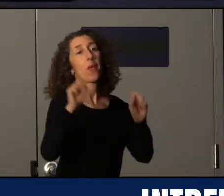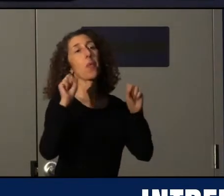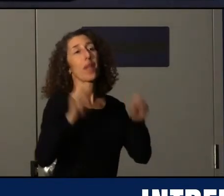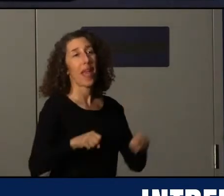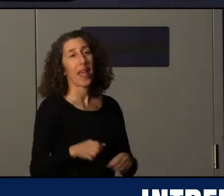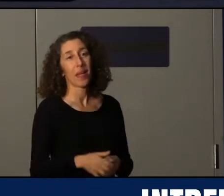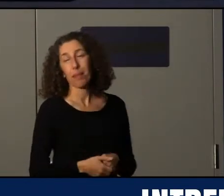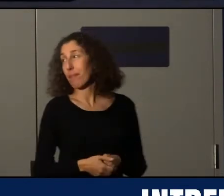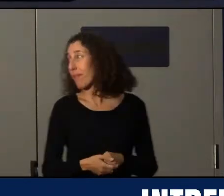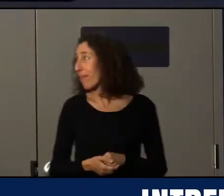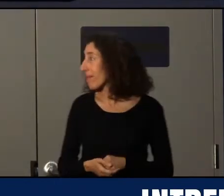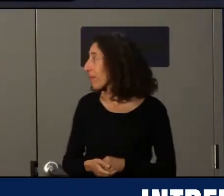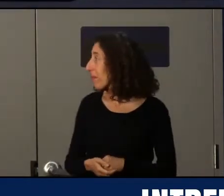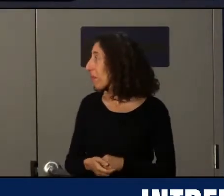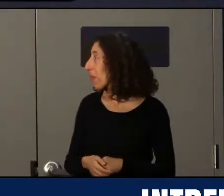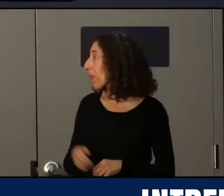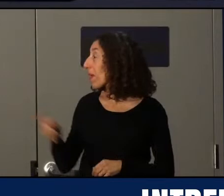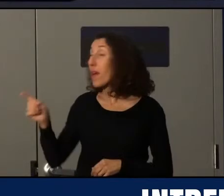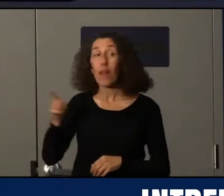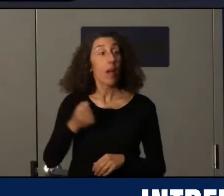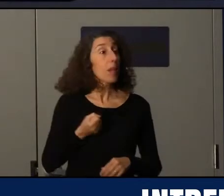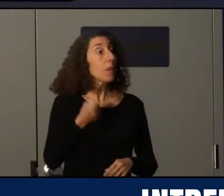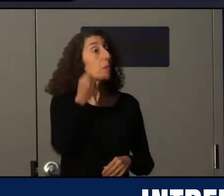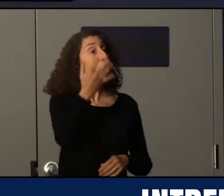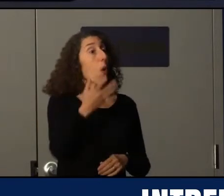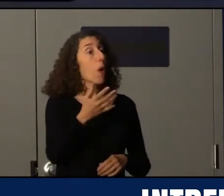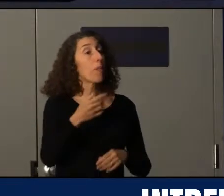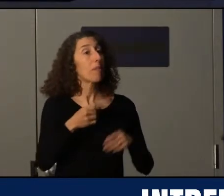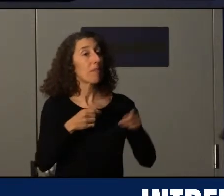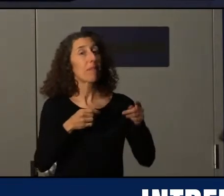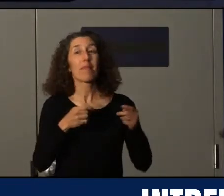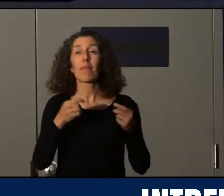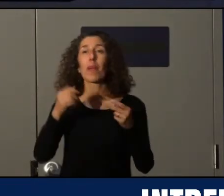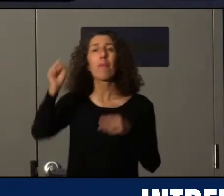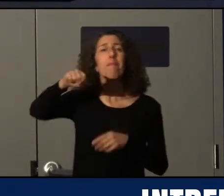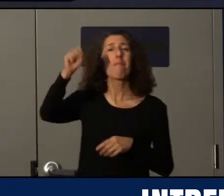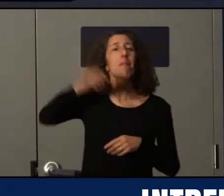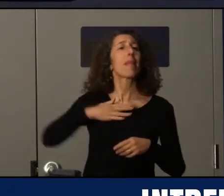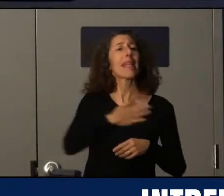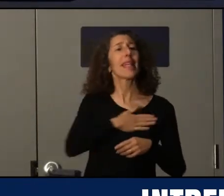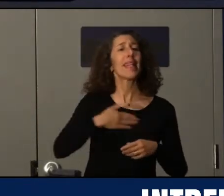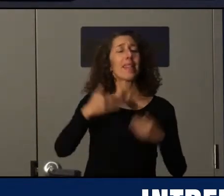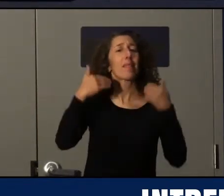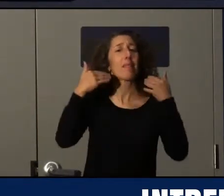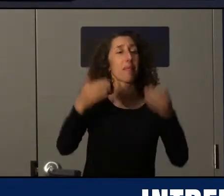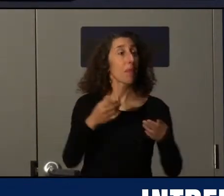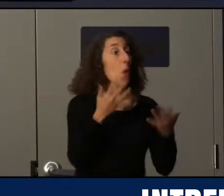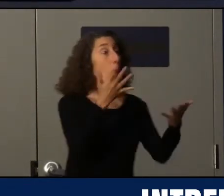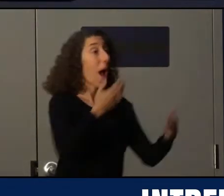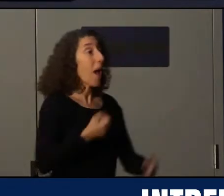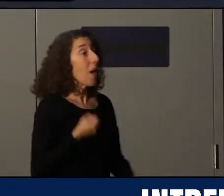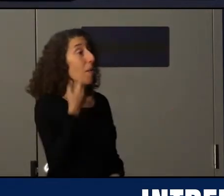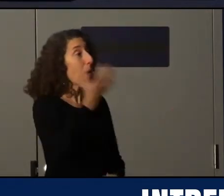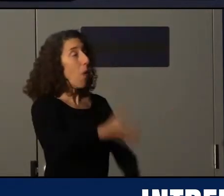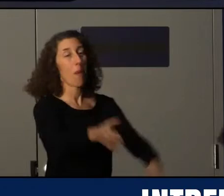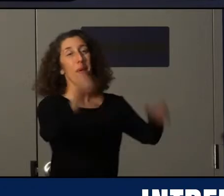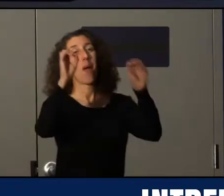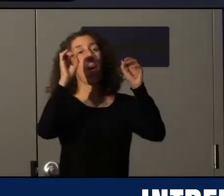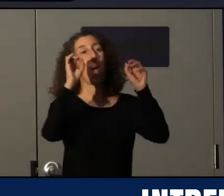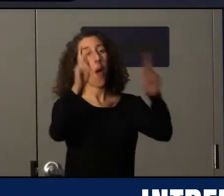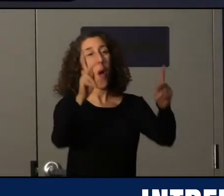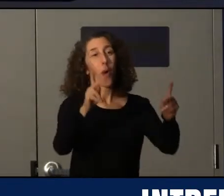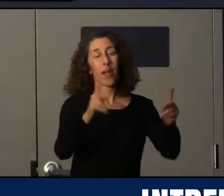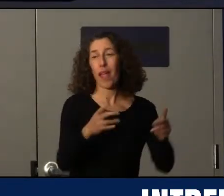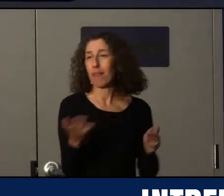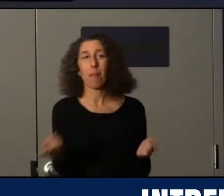Oh, yeah, I can read. Do you want to hear the poem? I'd like to hear the poem. All right, it's called Space to Inspire. All right, I feel like I have to stand